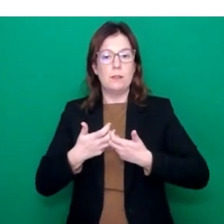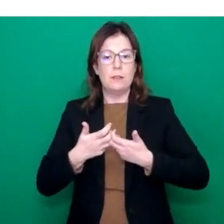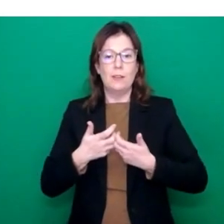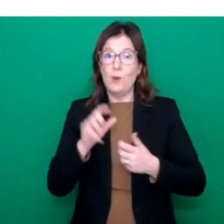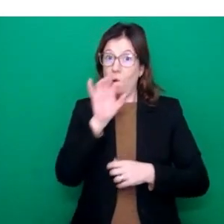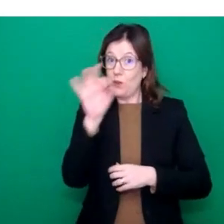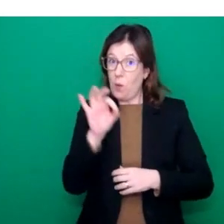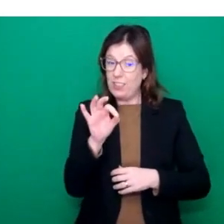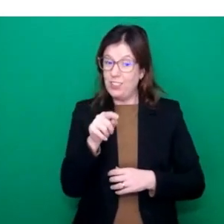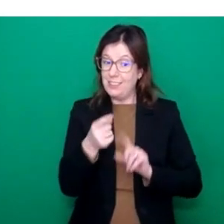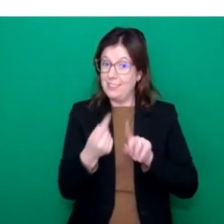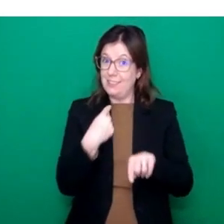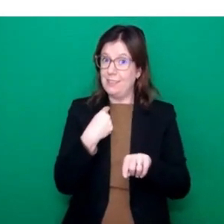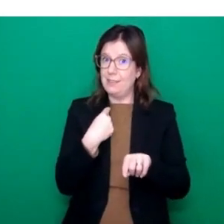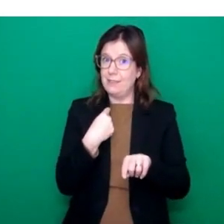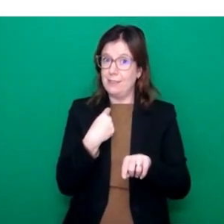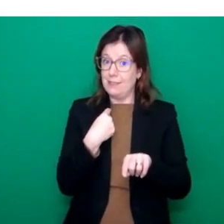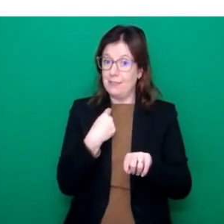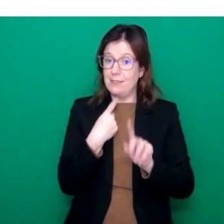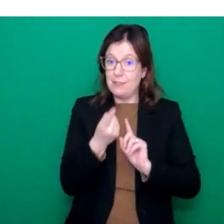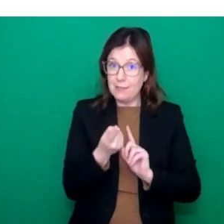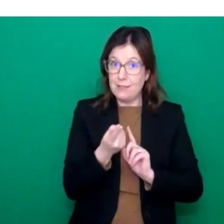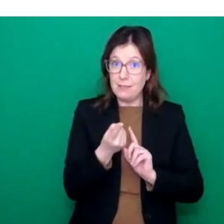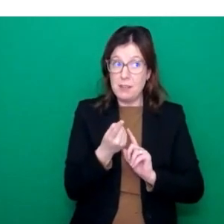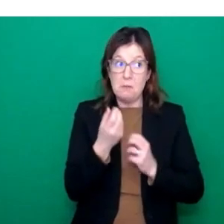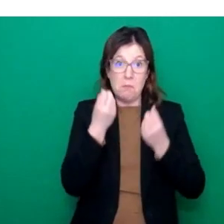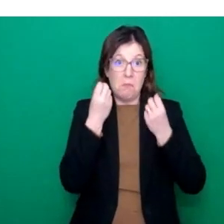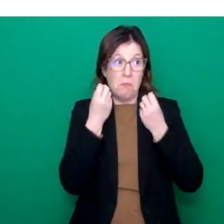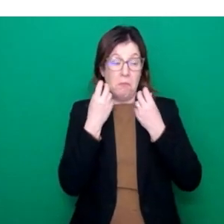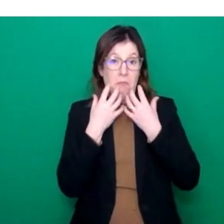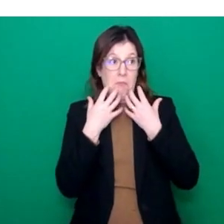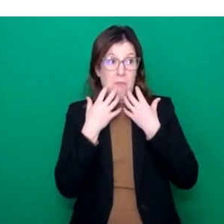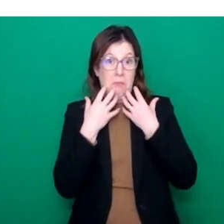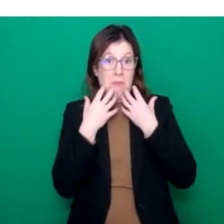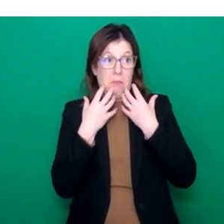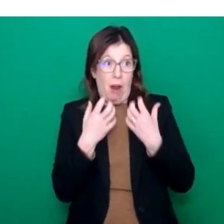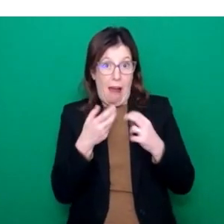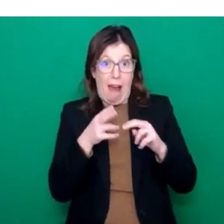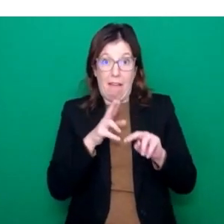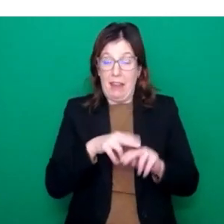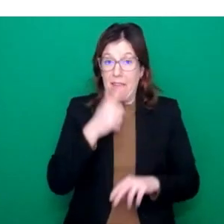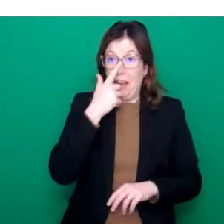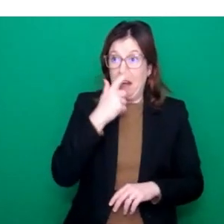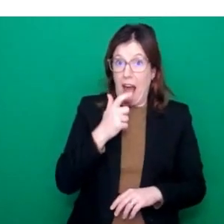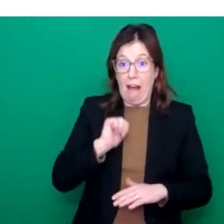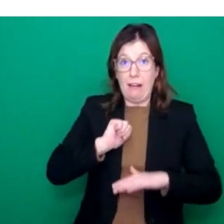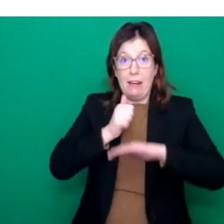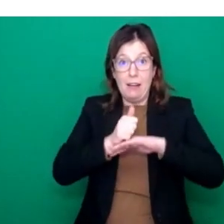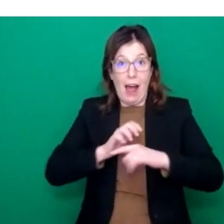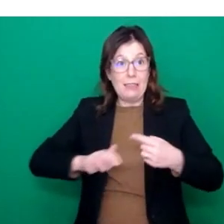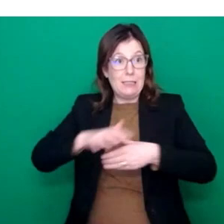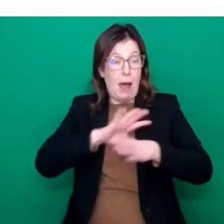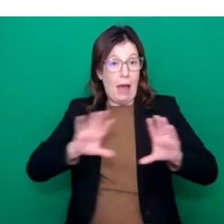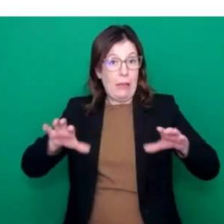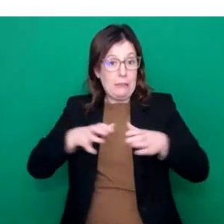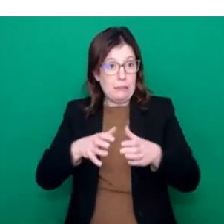that would be to speak with whoever, or be bold, depending if you feel able to create a space that fits for you and your